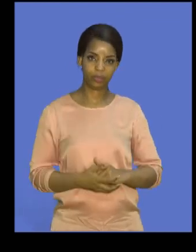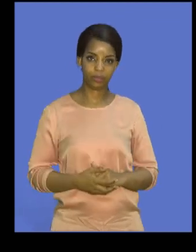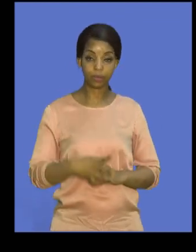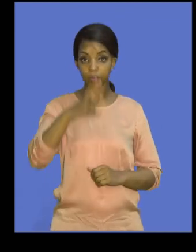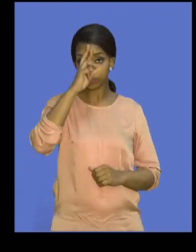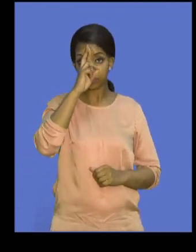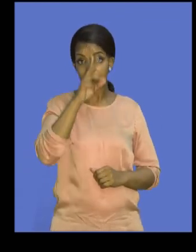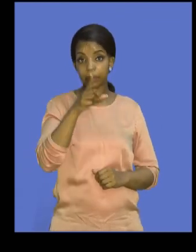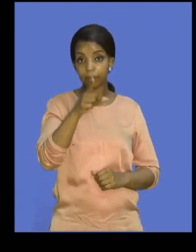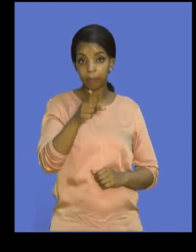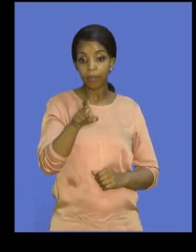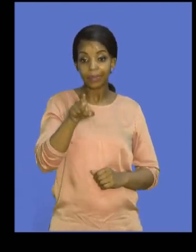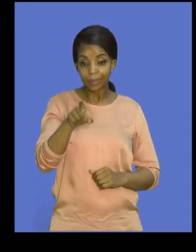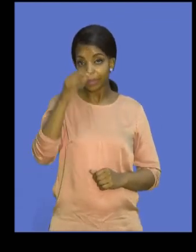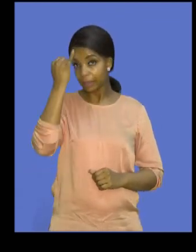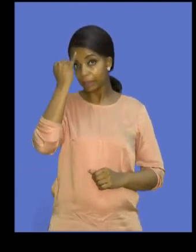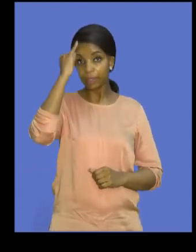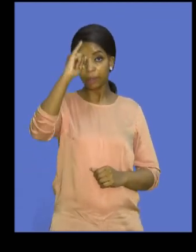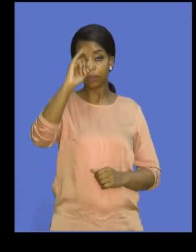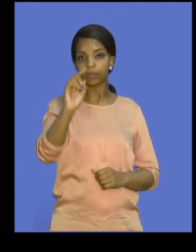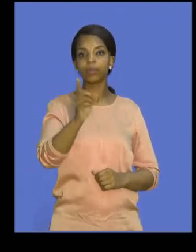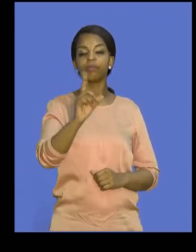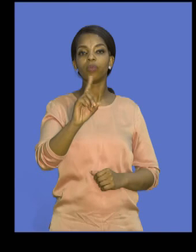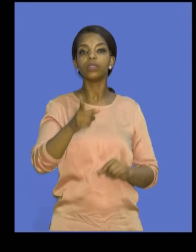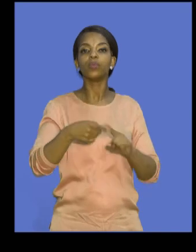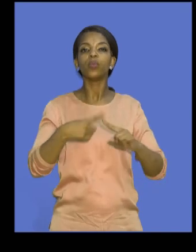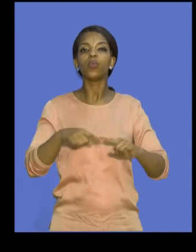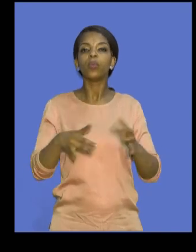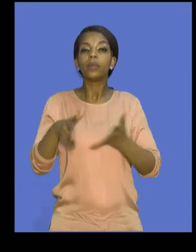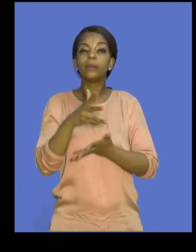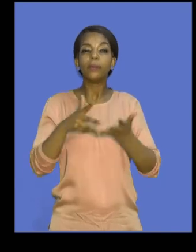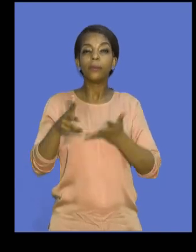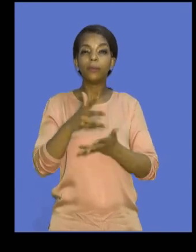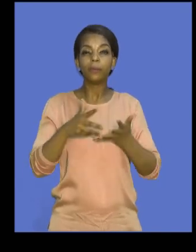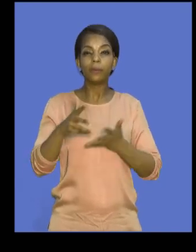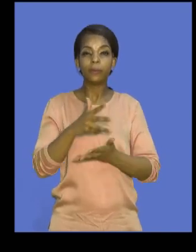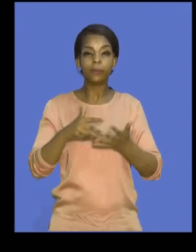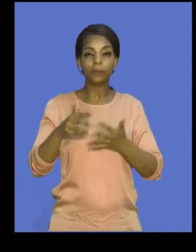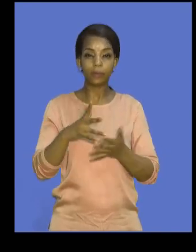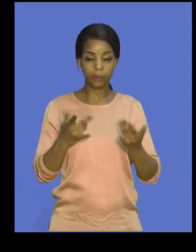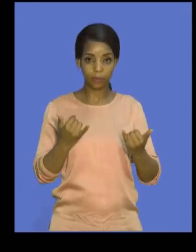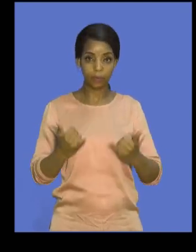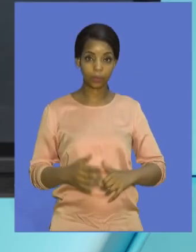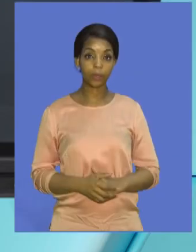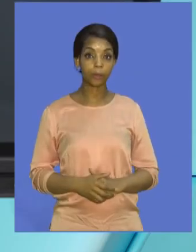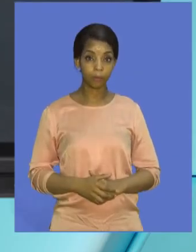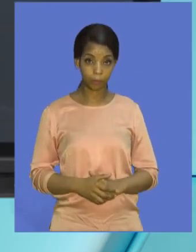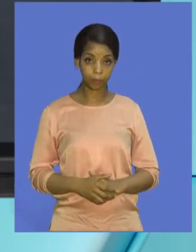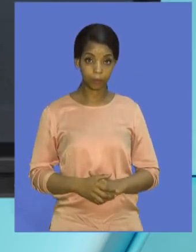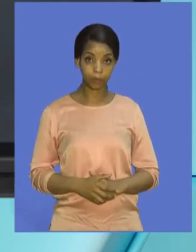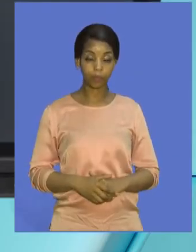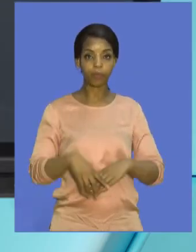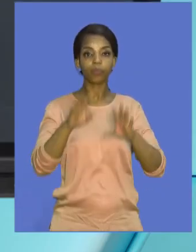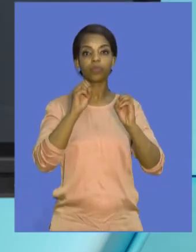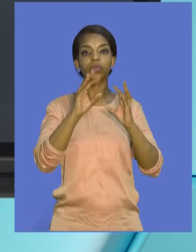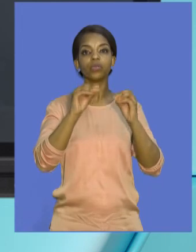the concept of what we are talking about when we talk about gradient and the steepness of a line. All right, so that's all that